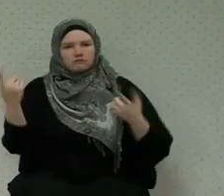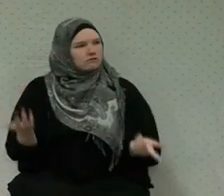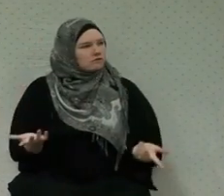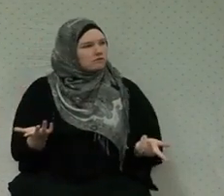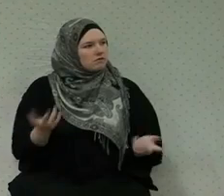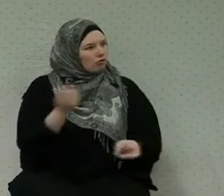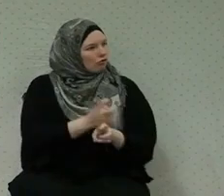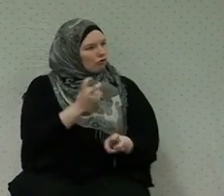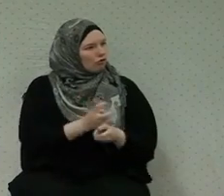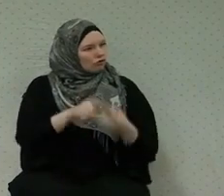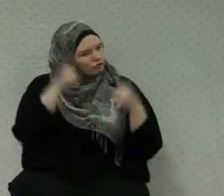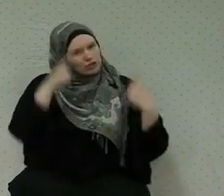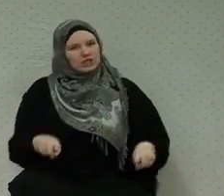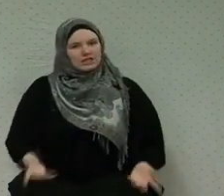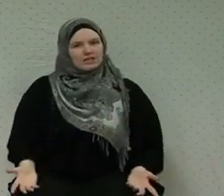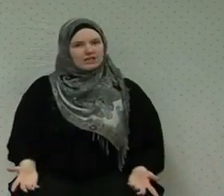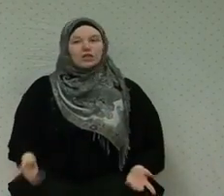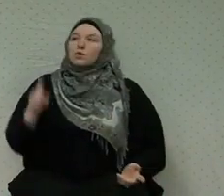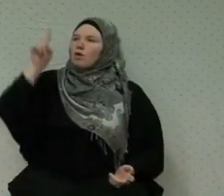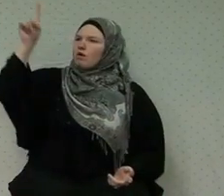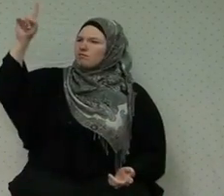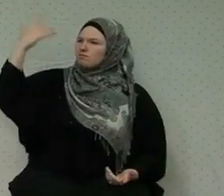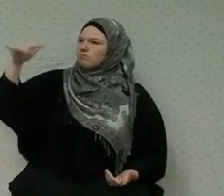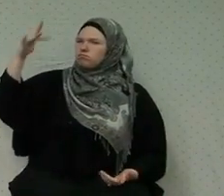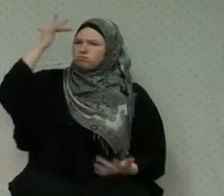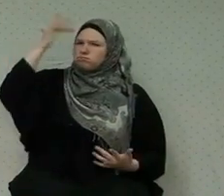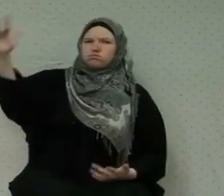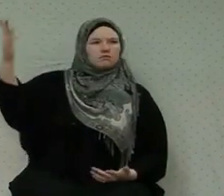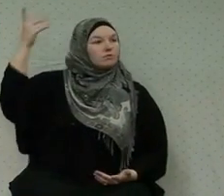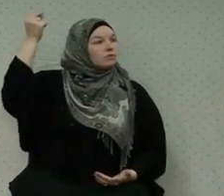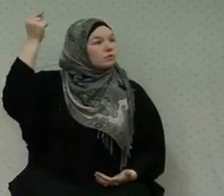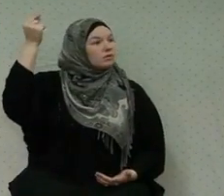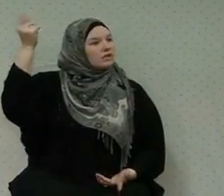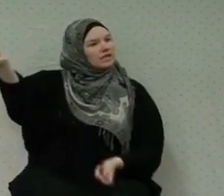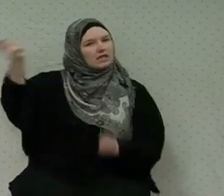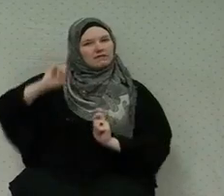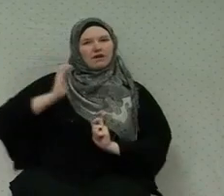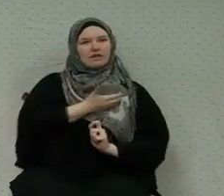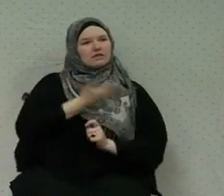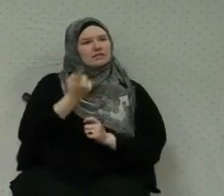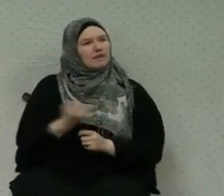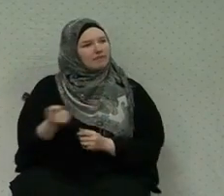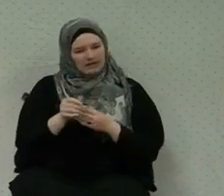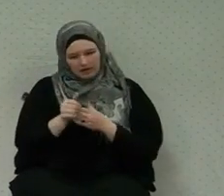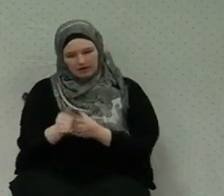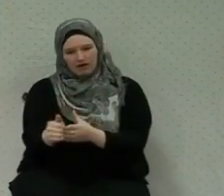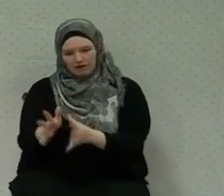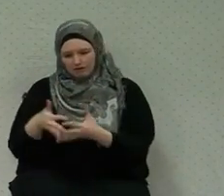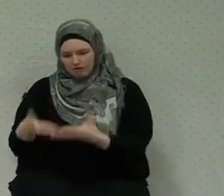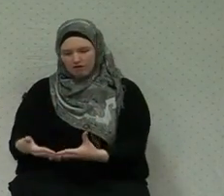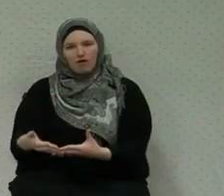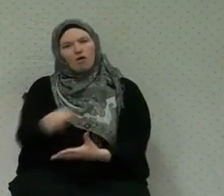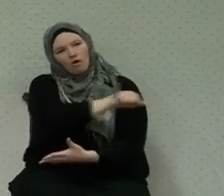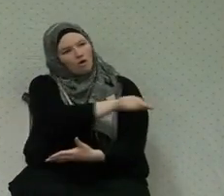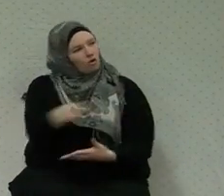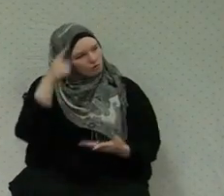So in His divine wisdom, He decided to give us something that we can all of us agree